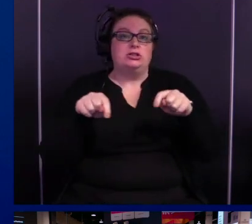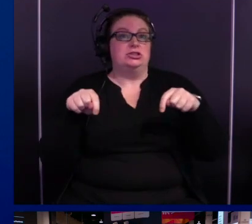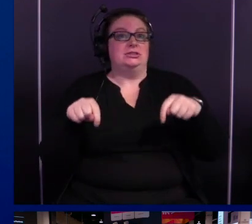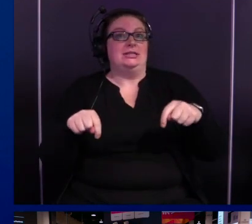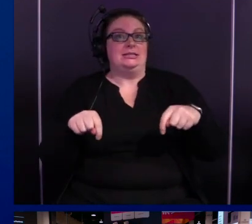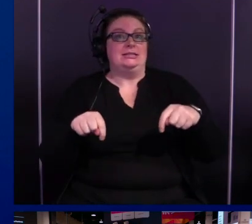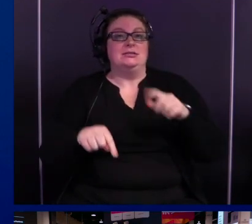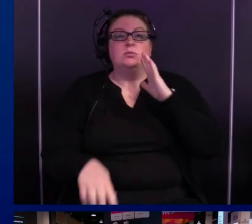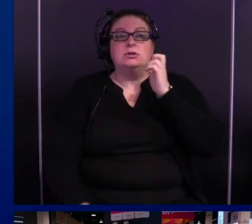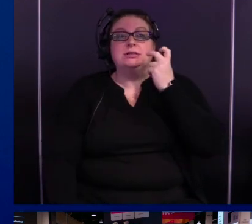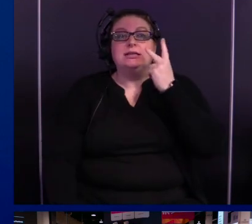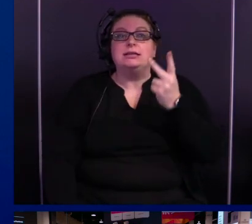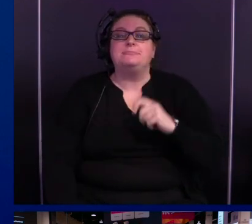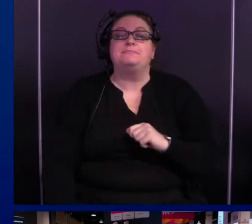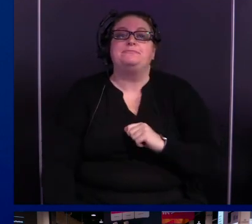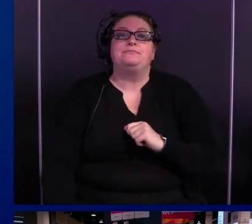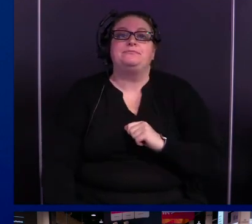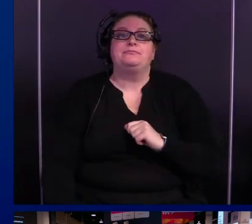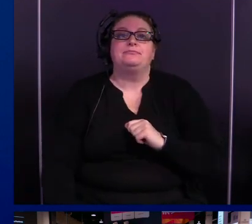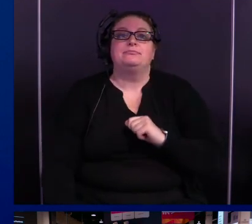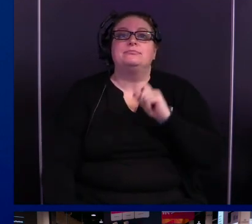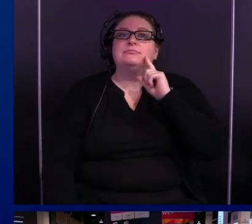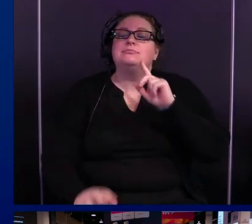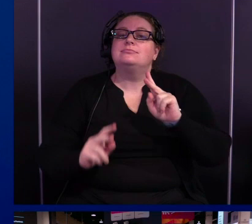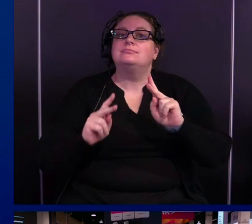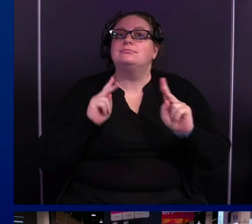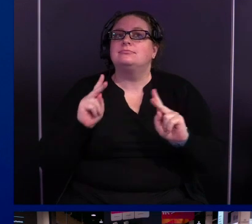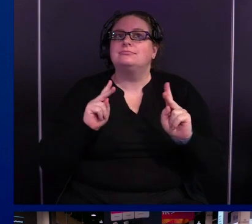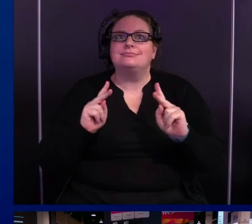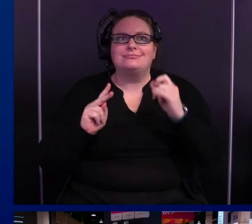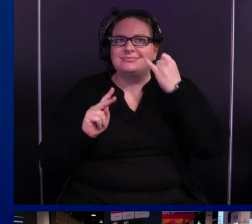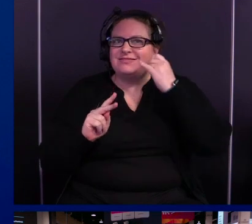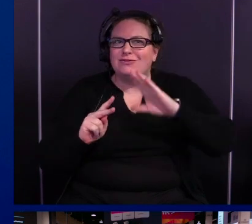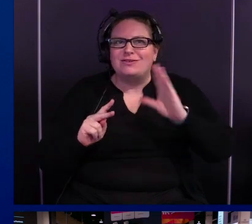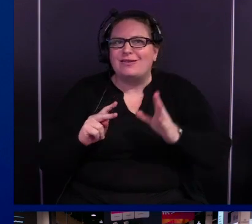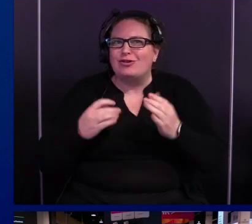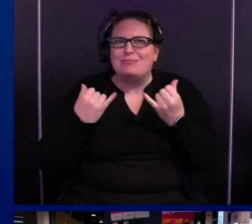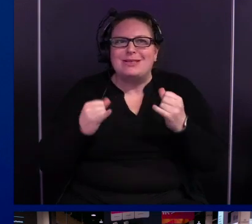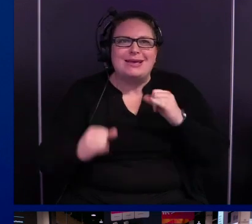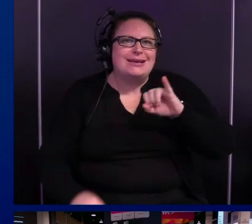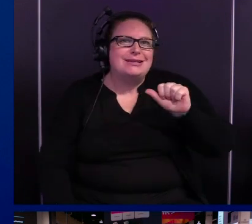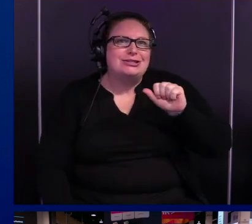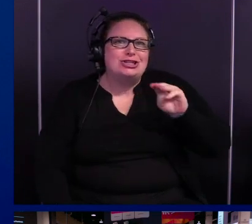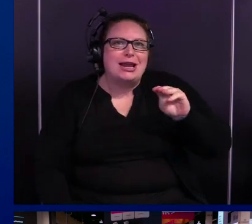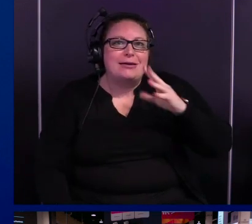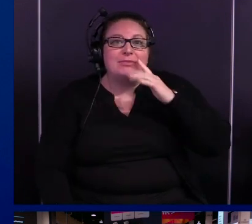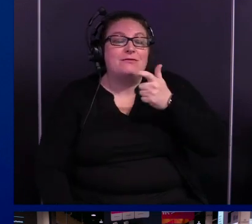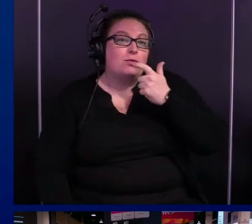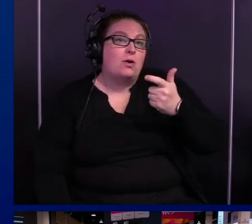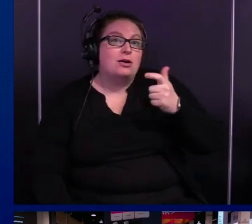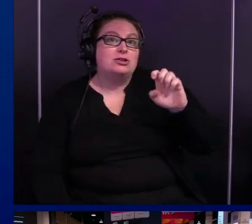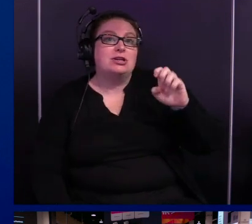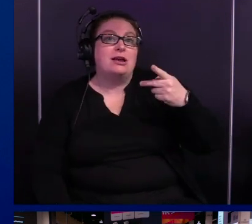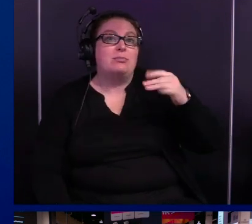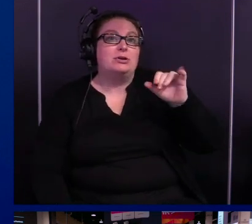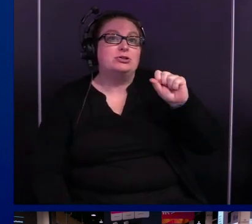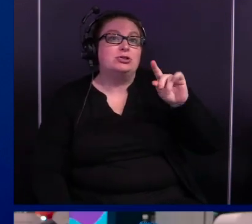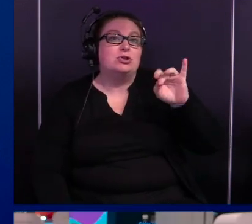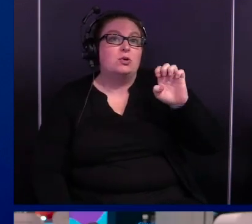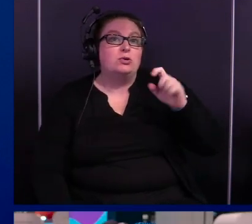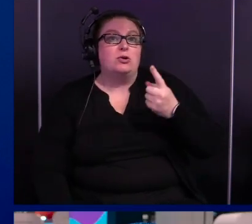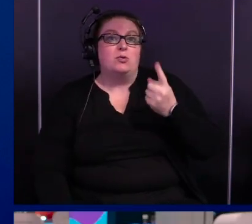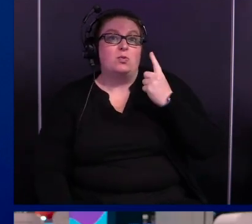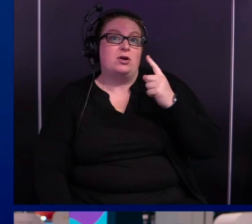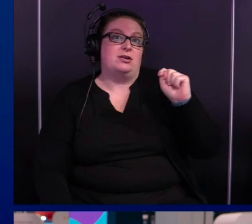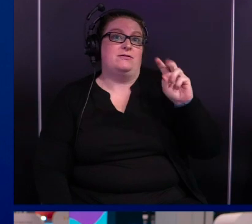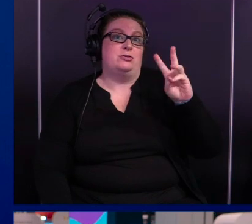it. So again, so for those of you who haven't, again, if you've never played a jam, if you go watch episode one of the Twitch stream, we'll give you kind of the